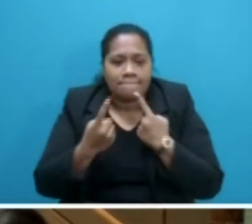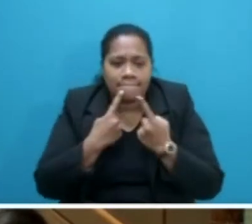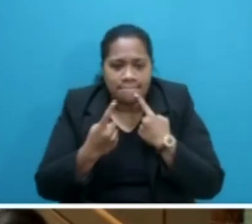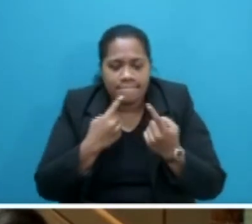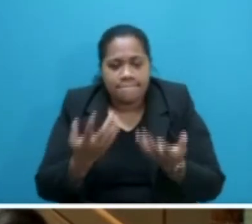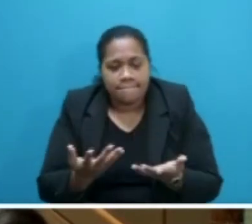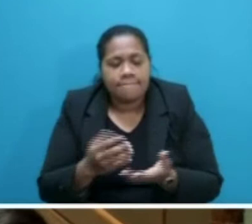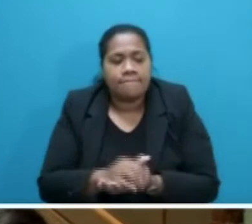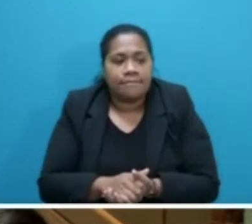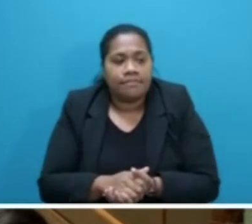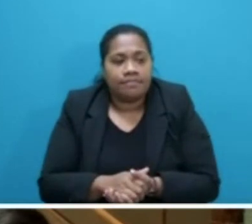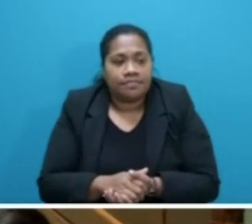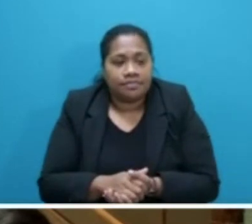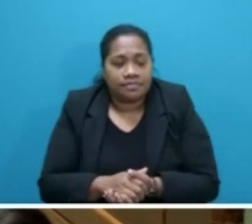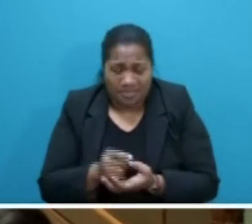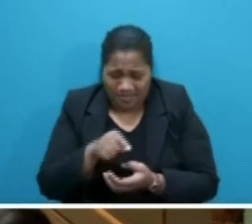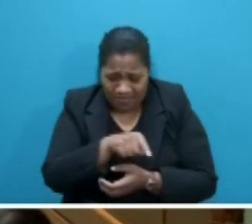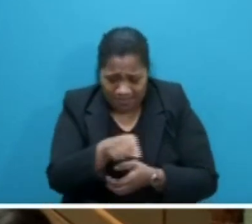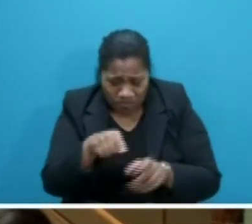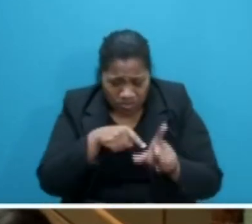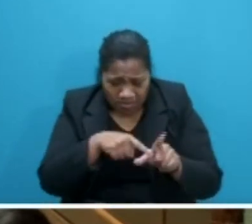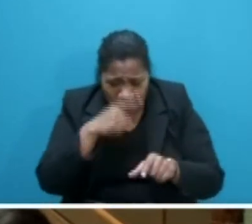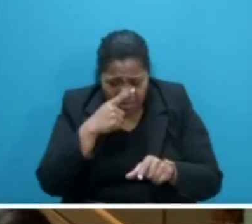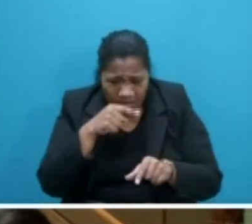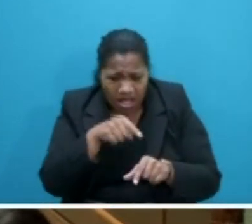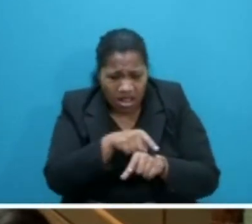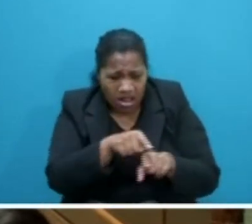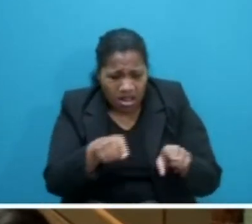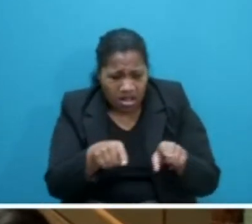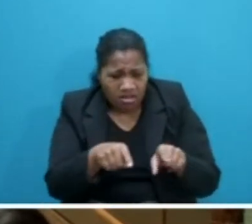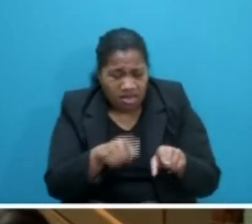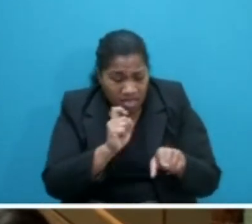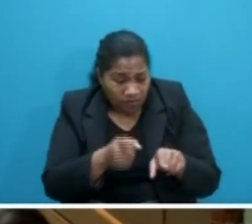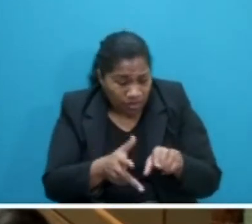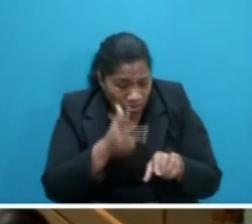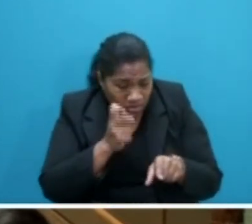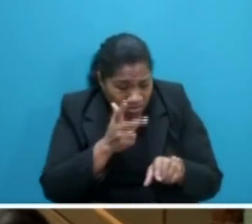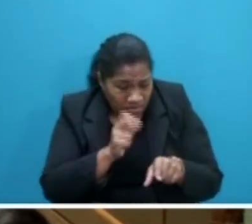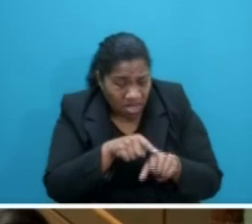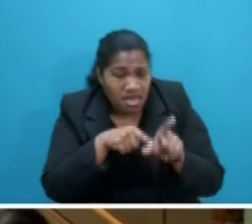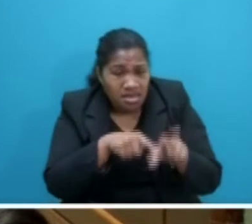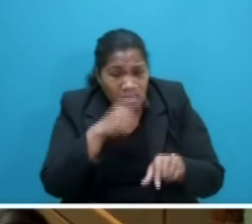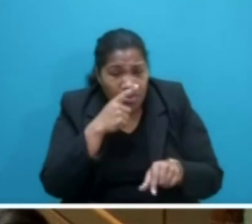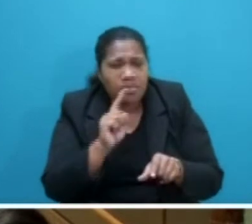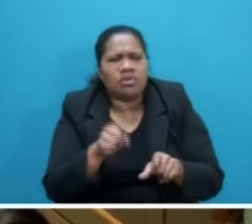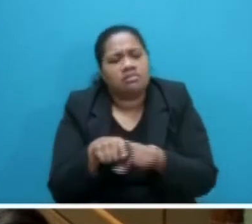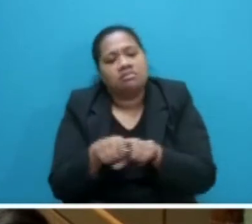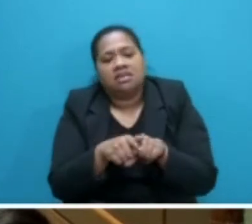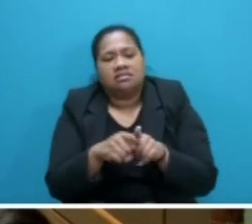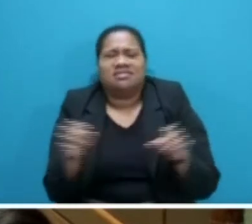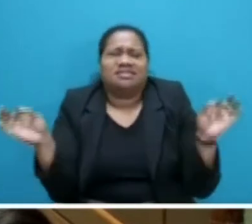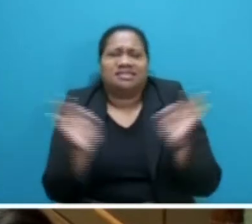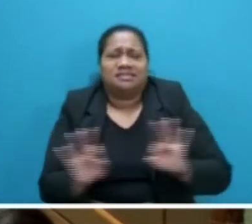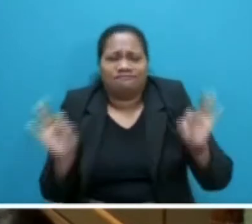people will mean nothing if we do not address the unfair and systemic barriers thrown in the faces of Fijian